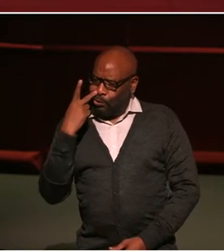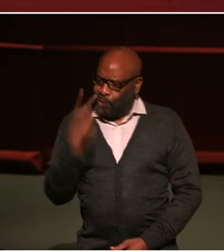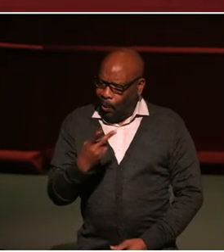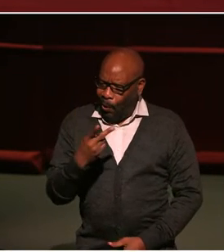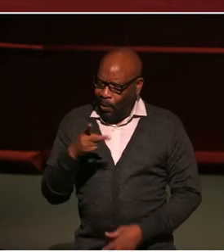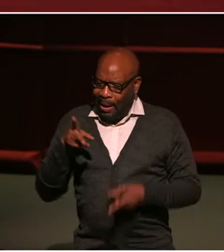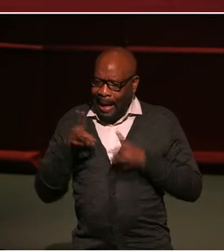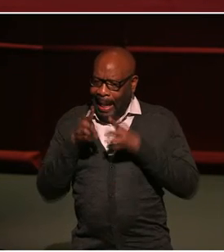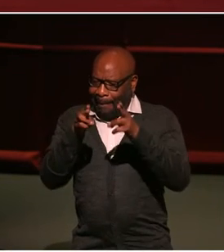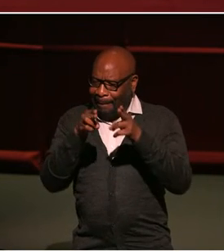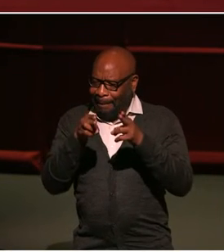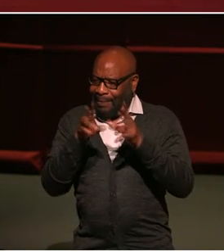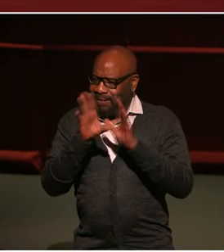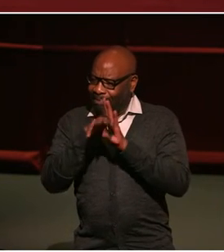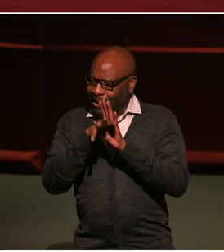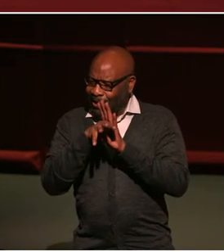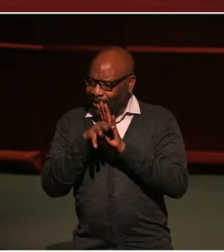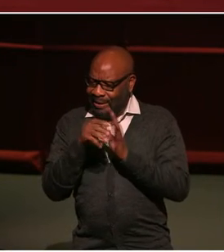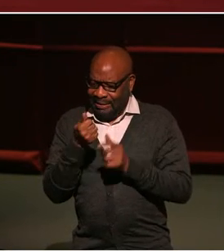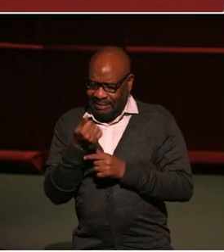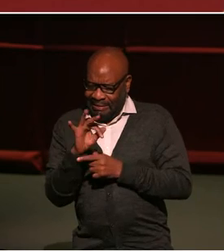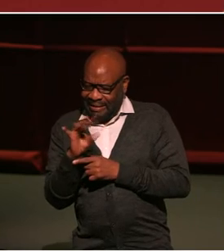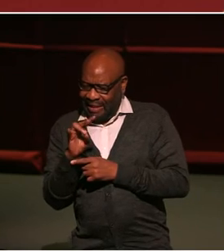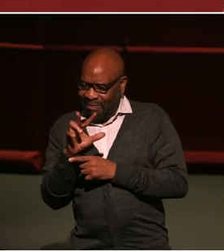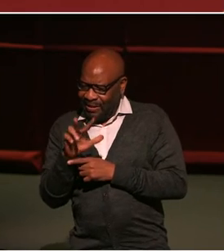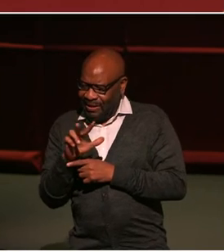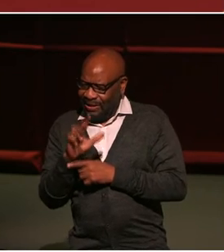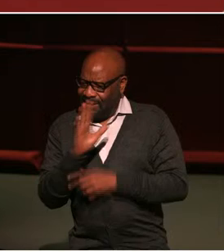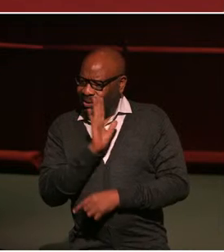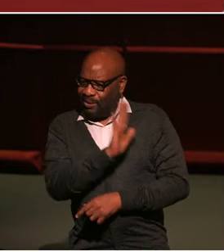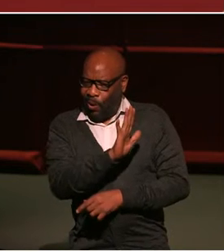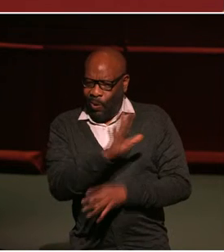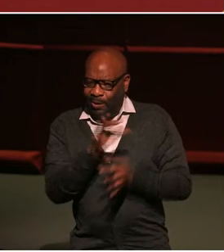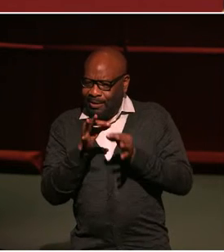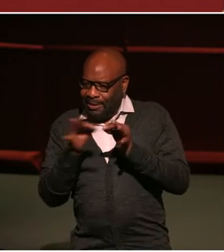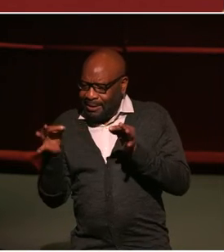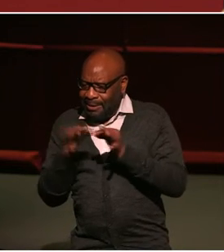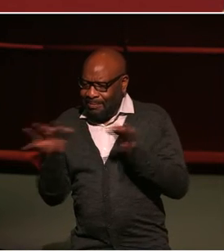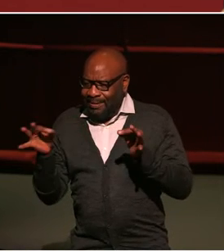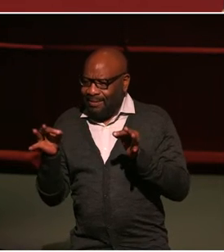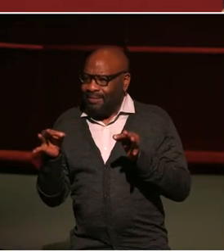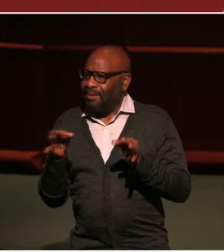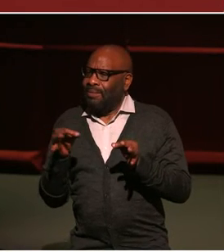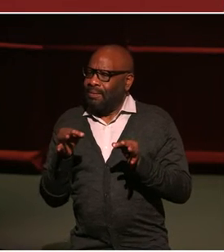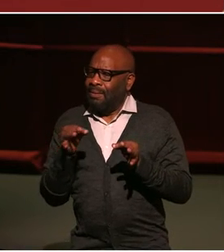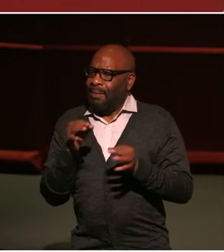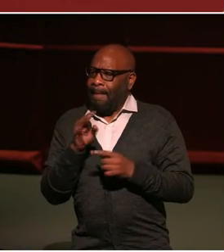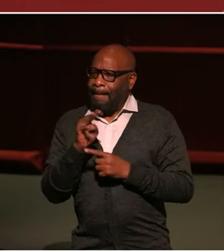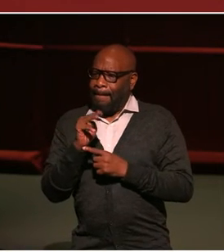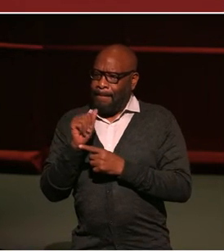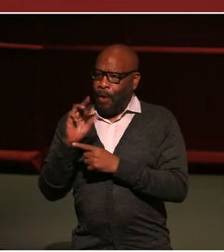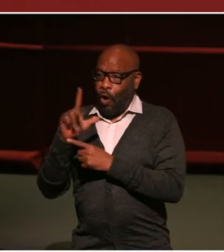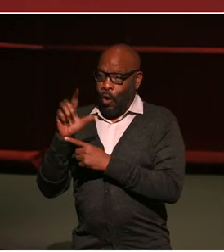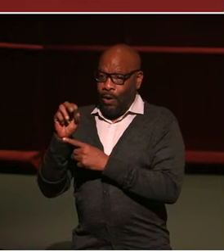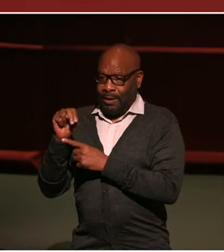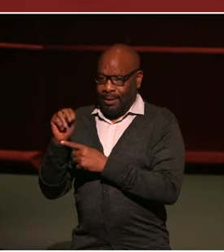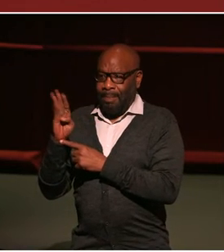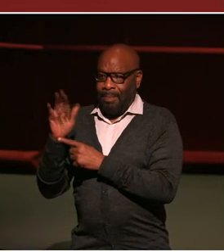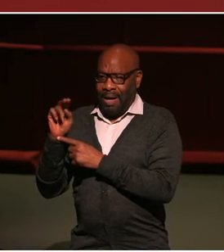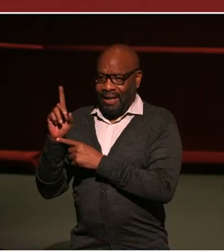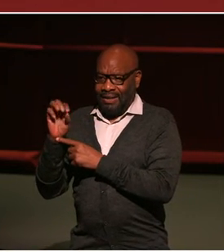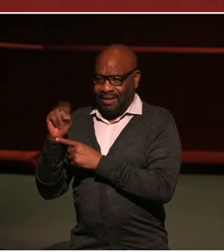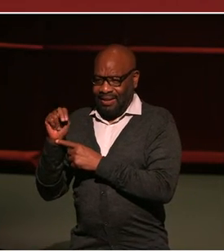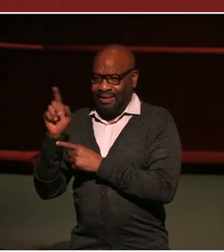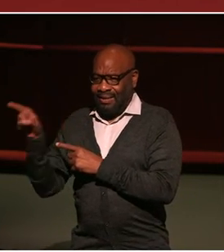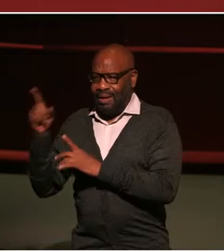1973 and the words that you spoke, and you know, and I think the intentions that Marlon Brando had as well. But can you just kind of